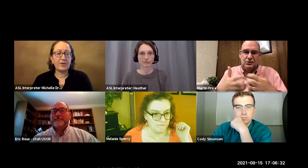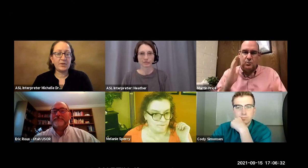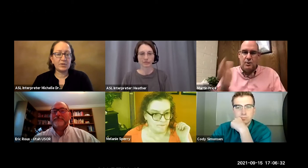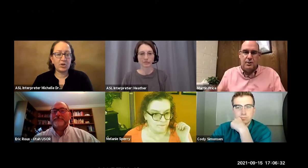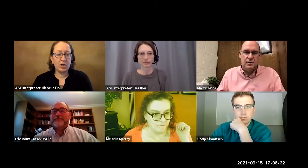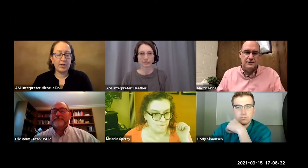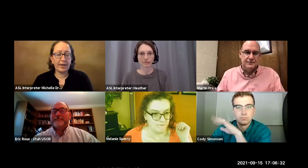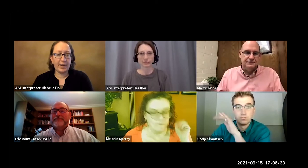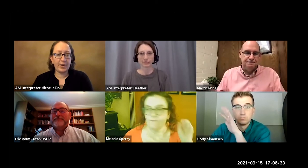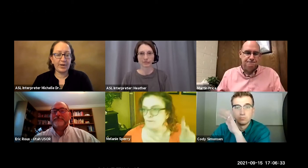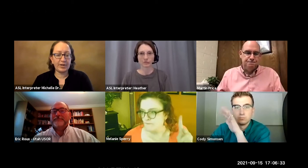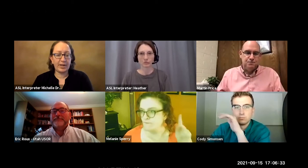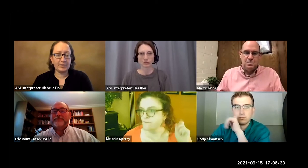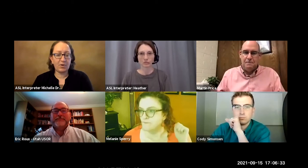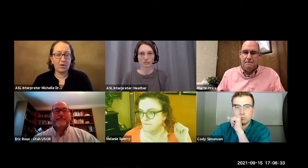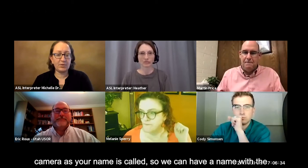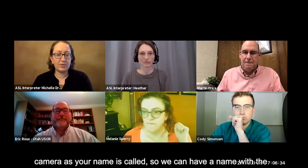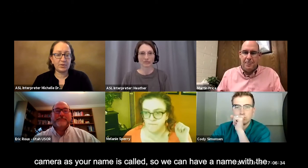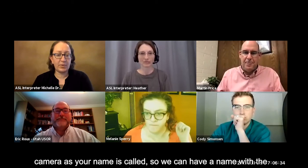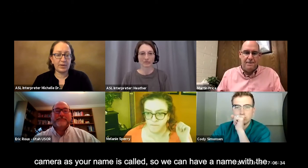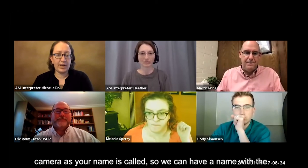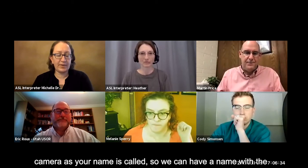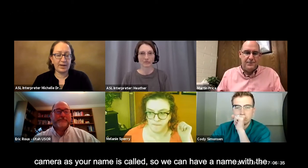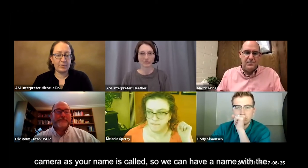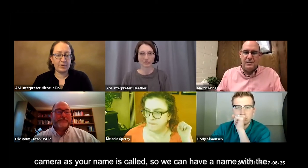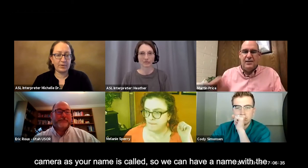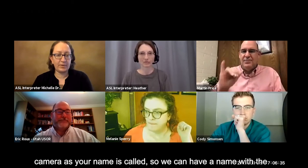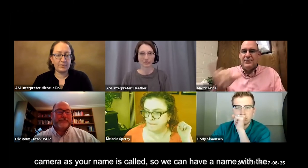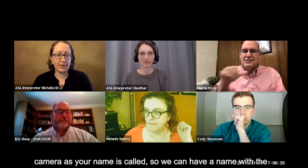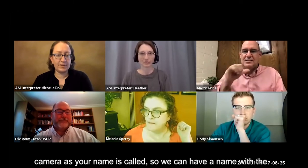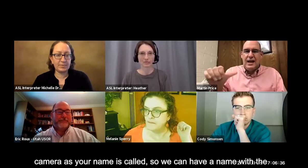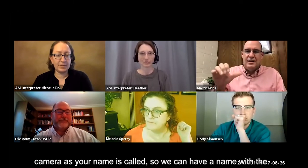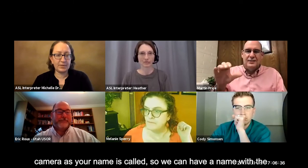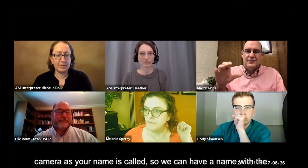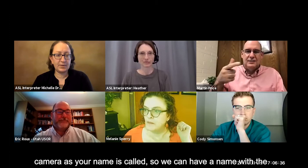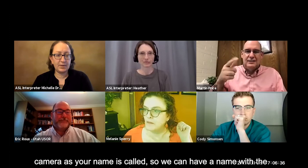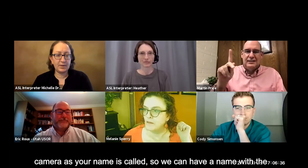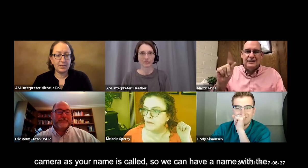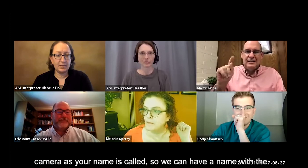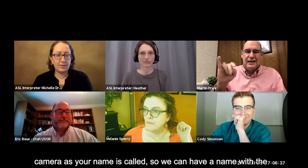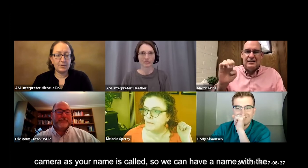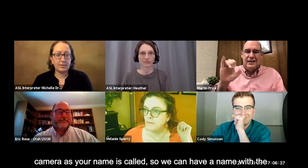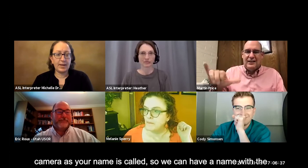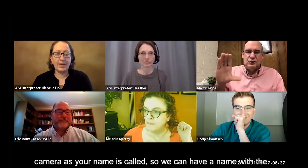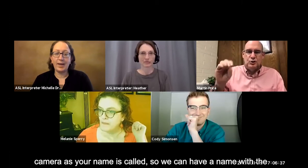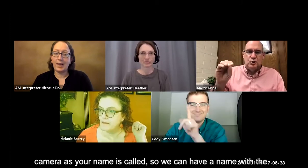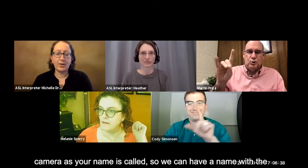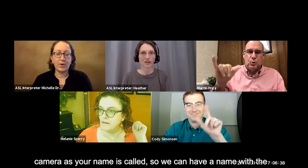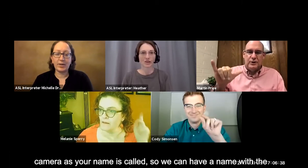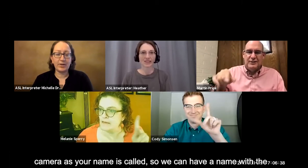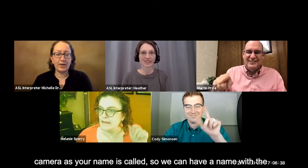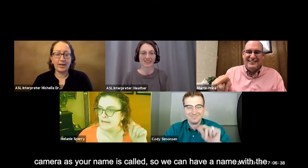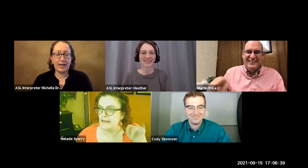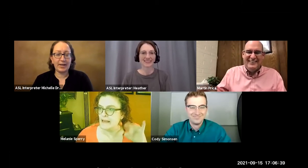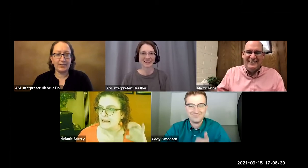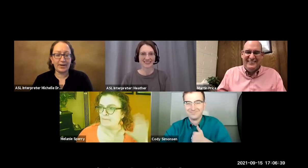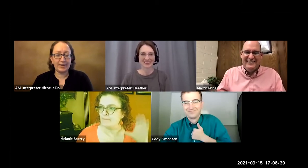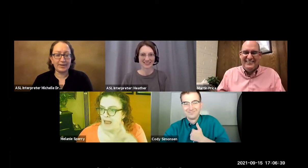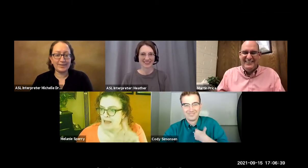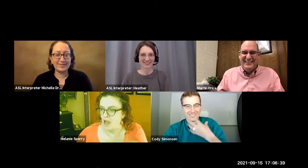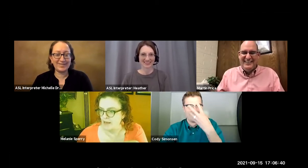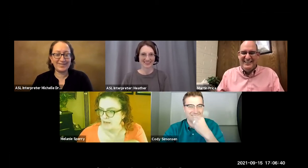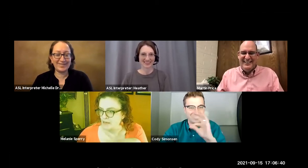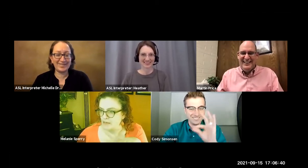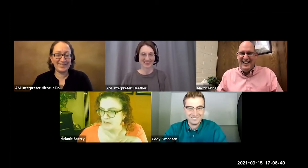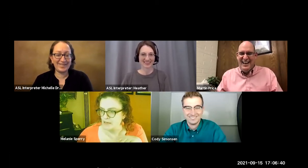And again, if you can just turn on your camera as your name is called so that we can have a name with the face, please. And Cody, you're not Katie